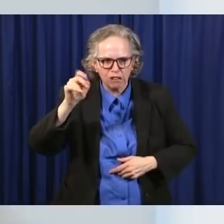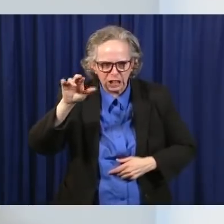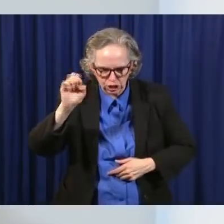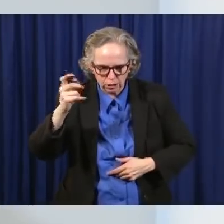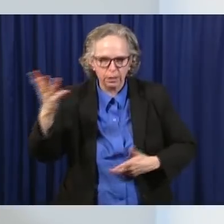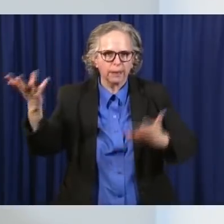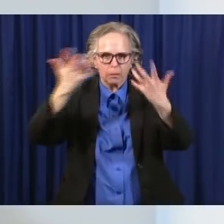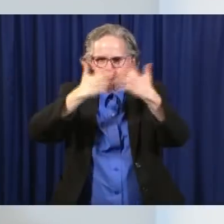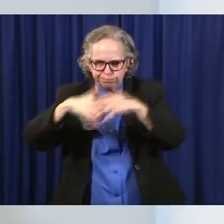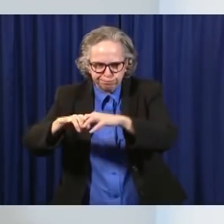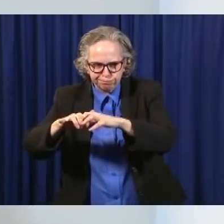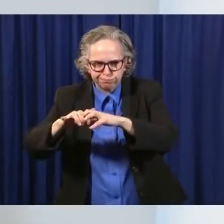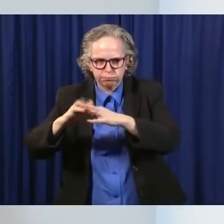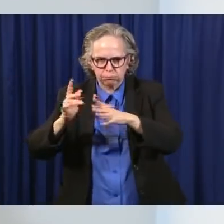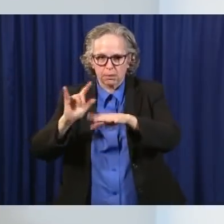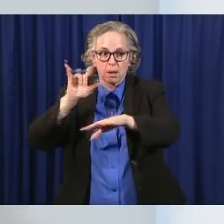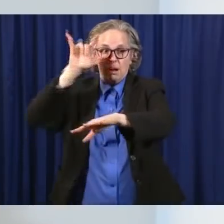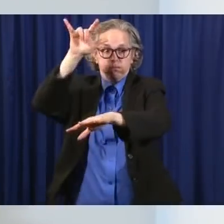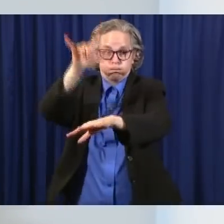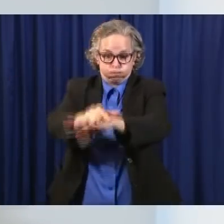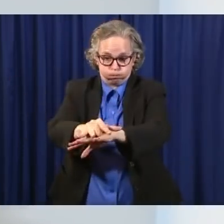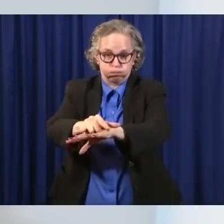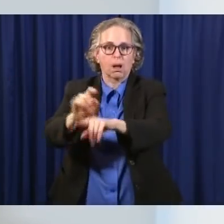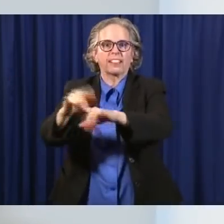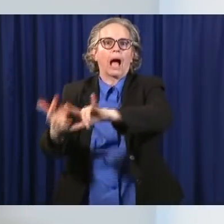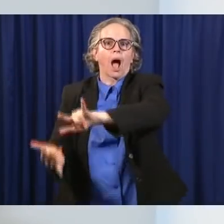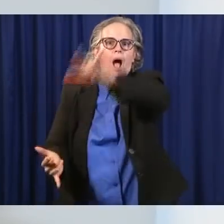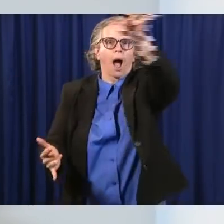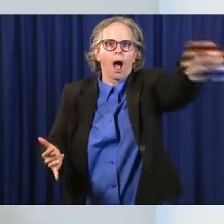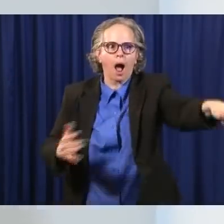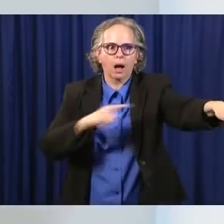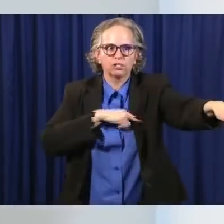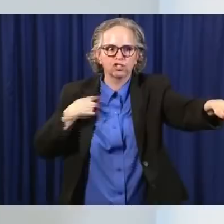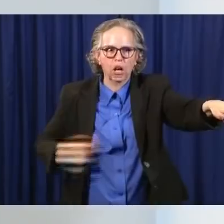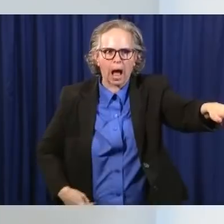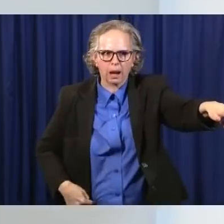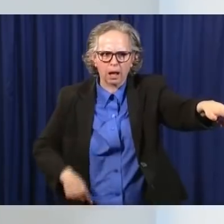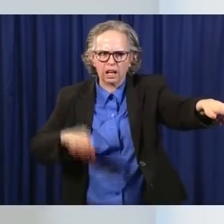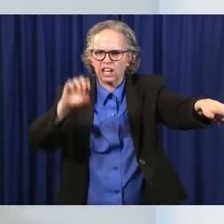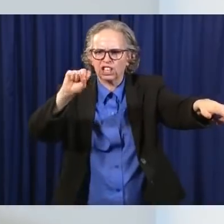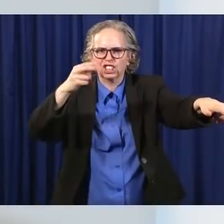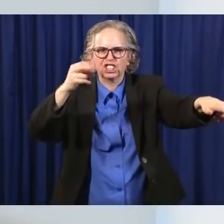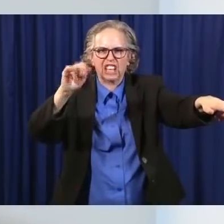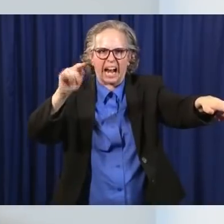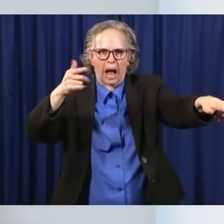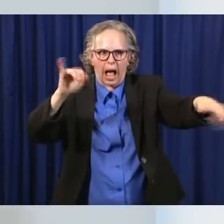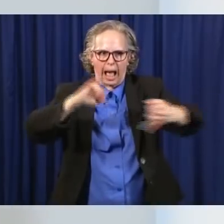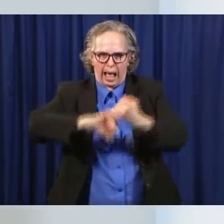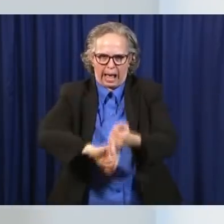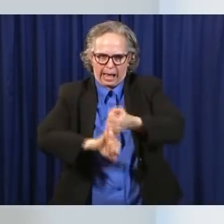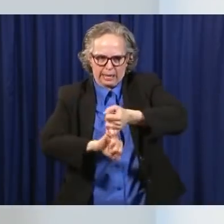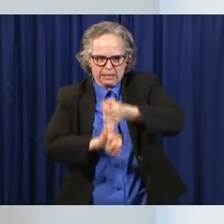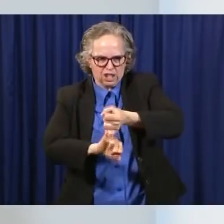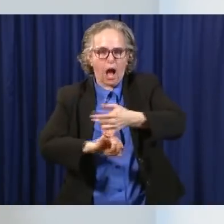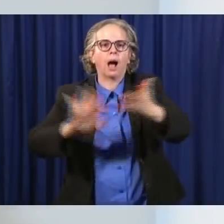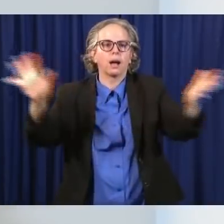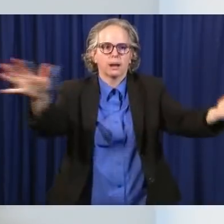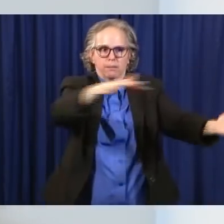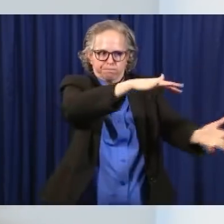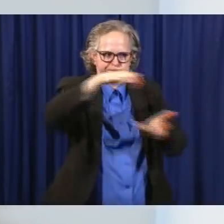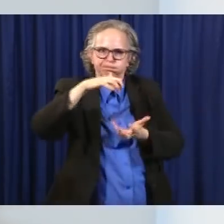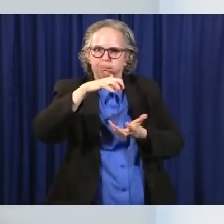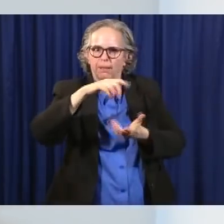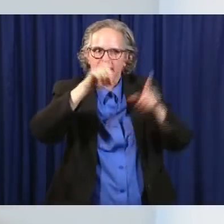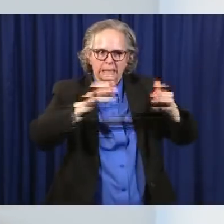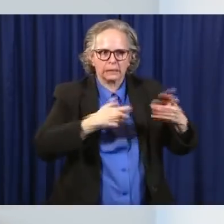to Shanghai, took their planes to Shanghai, and were able to get the tests, flew them back to Anchorage and then to Columbus. But